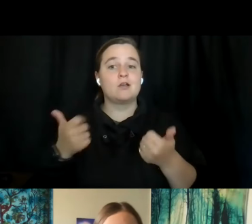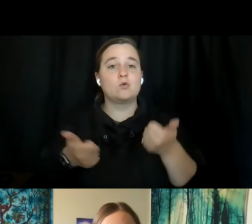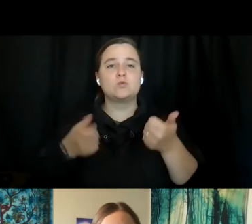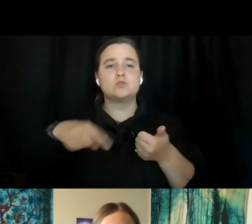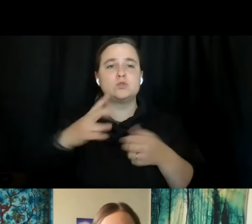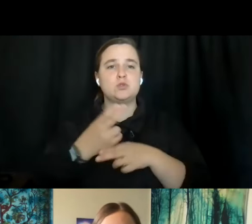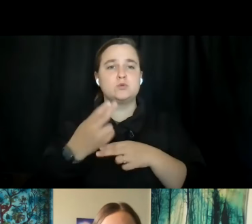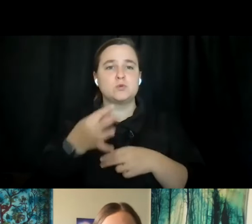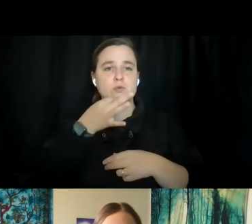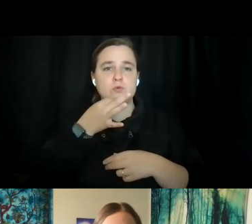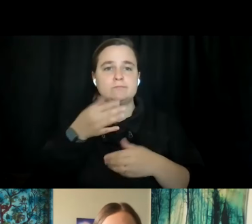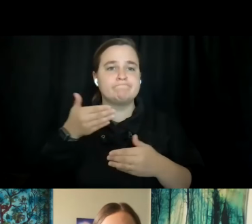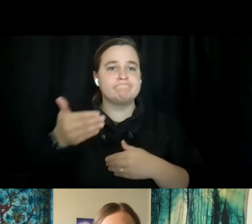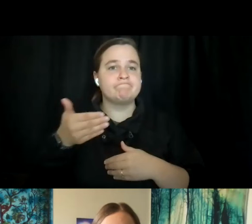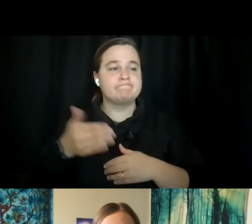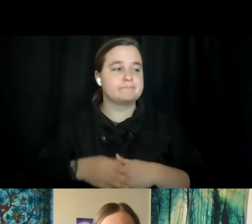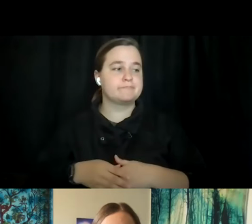future?